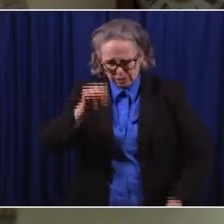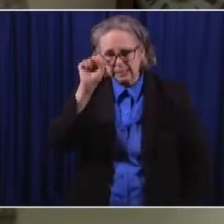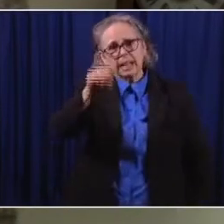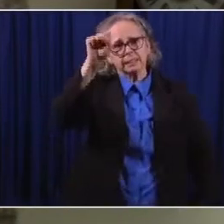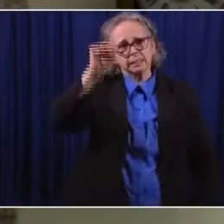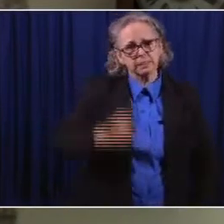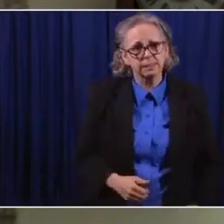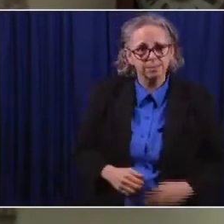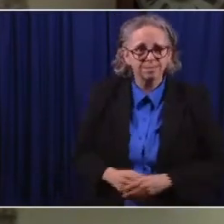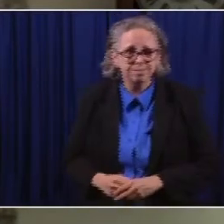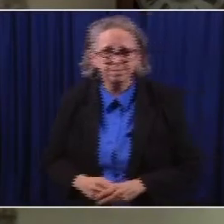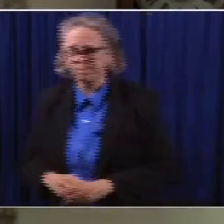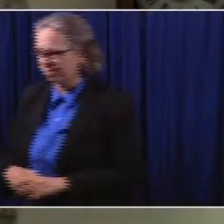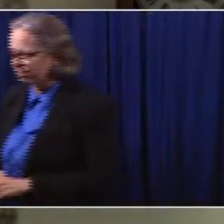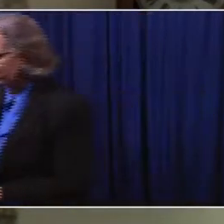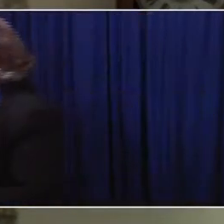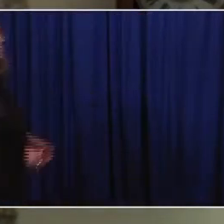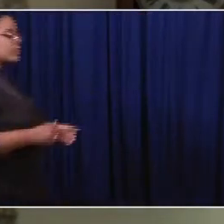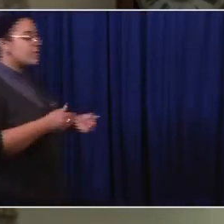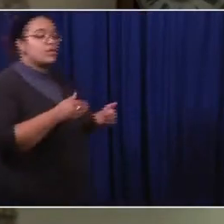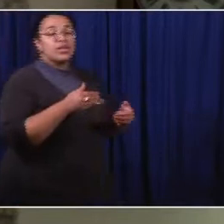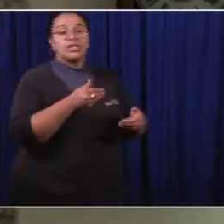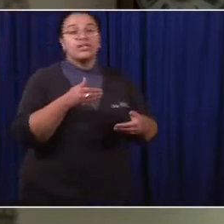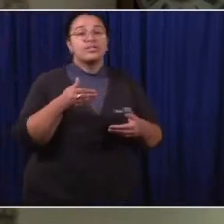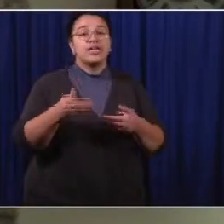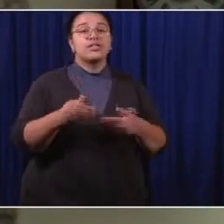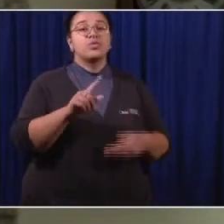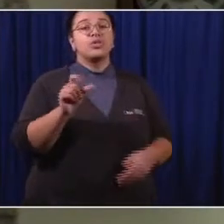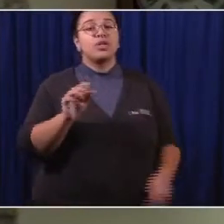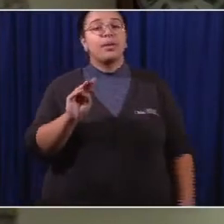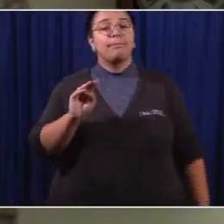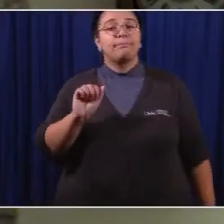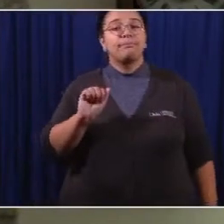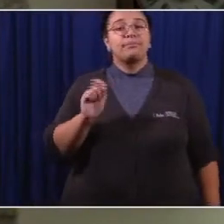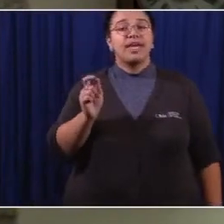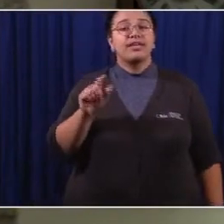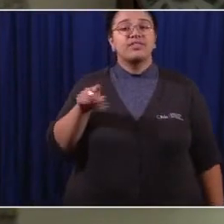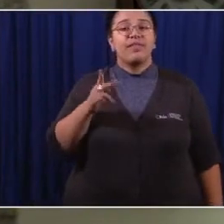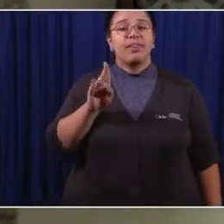Next question is from Max Philby at the Columbus Dispatch.